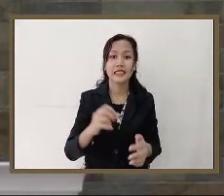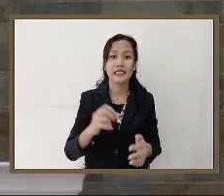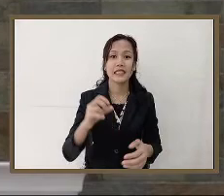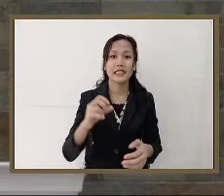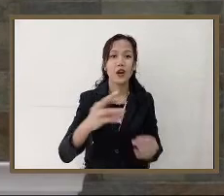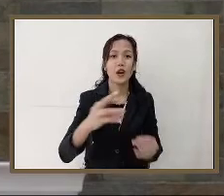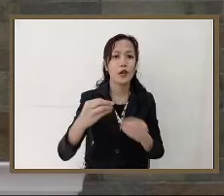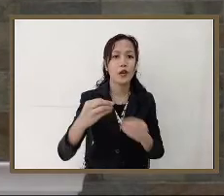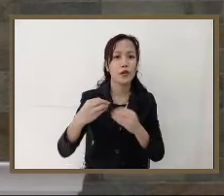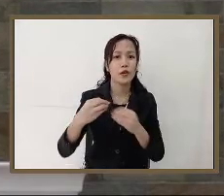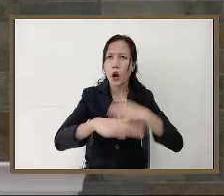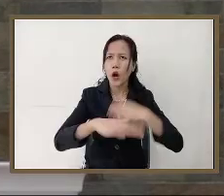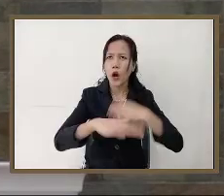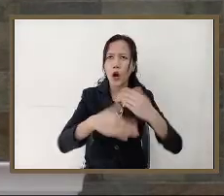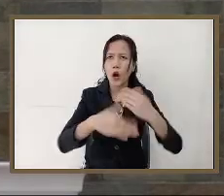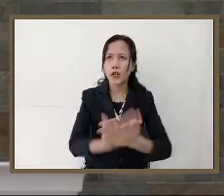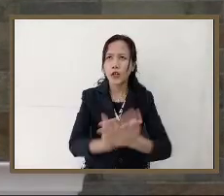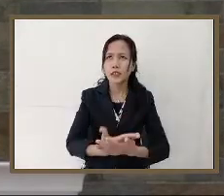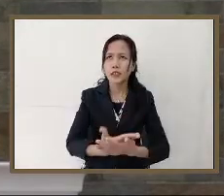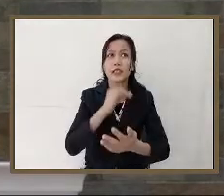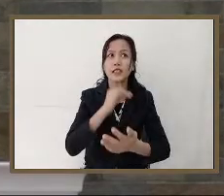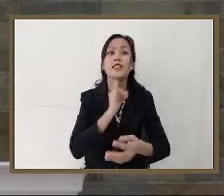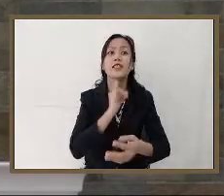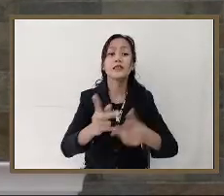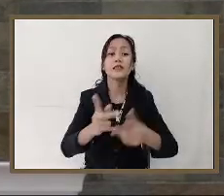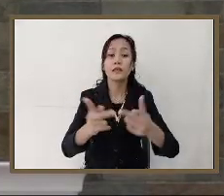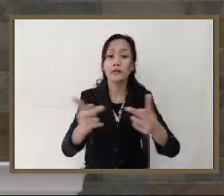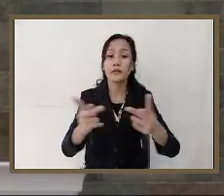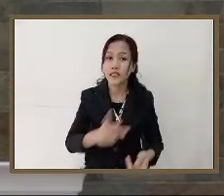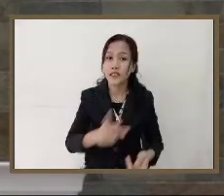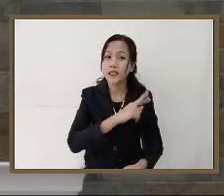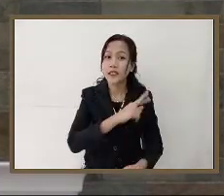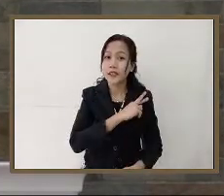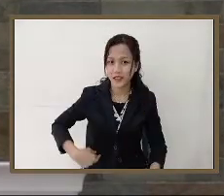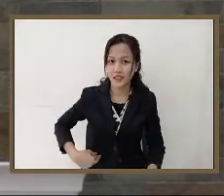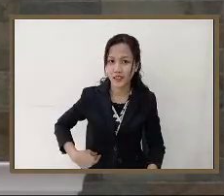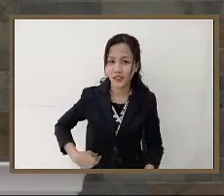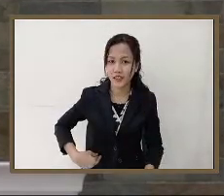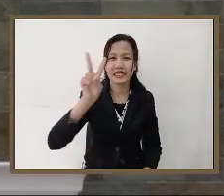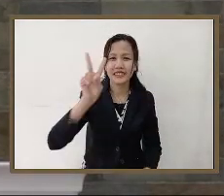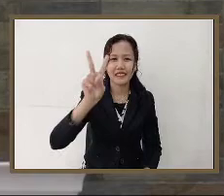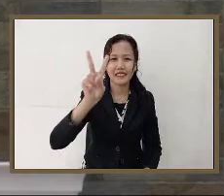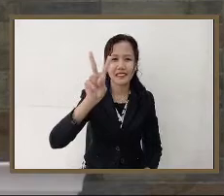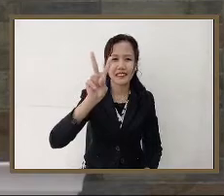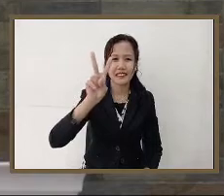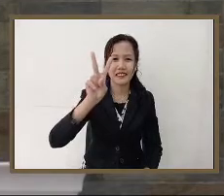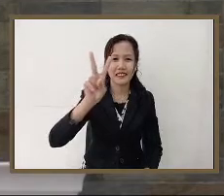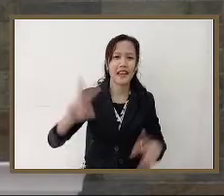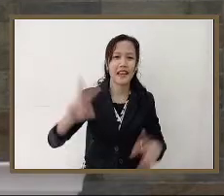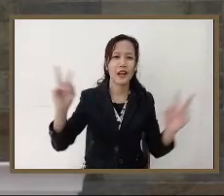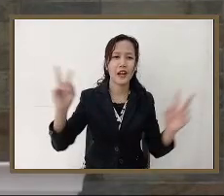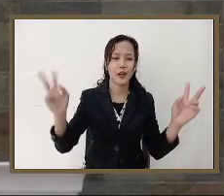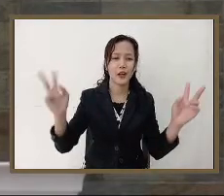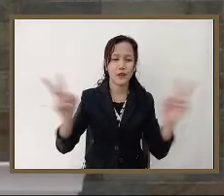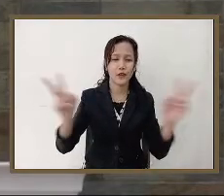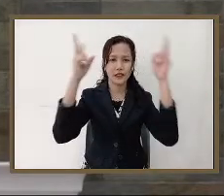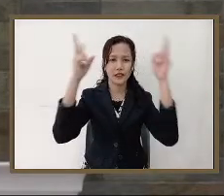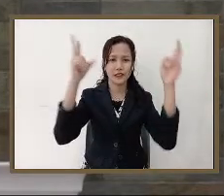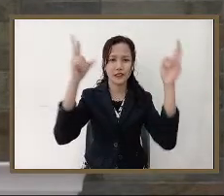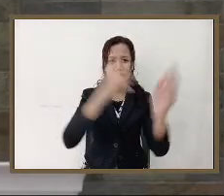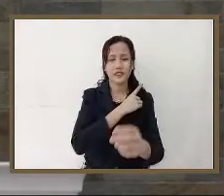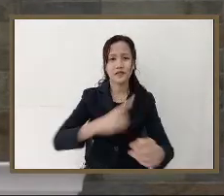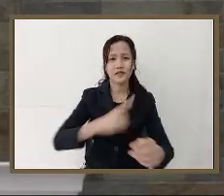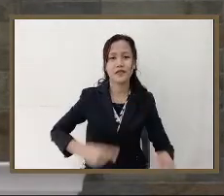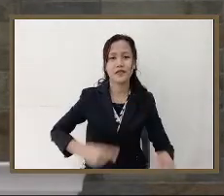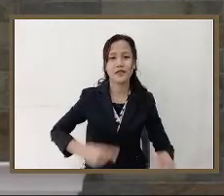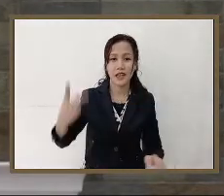all Israel. So, yan po yung dalawang topic na nakapailalim sa triumph ni King David na makikita natin mula